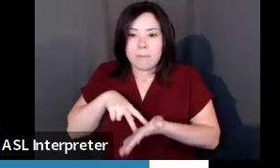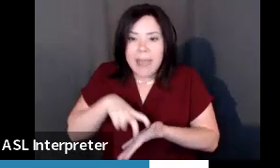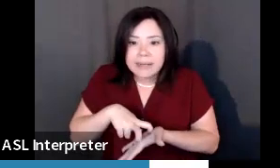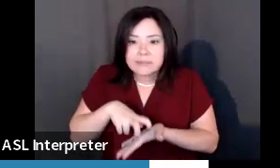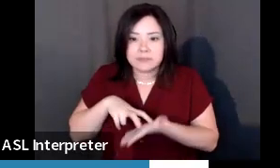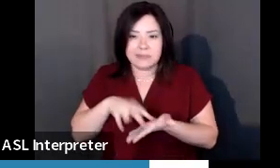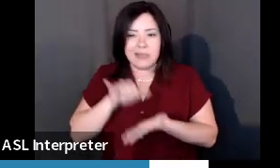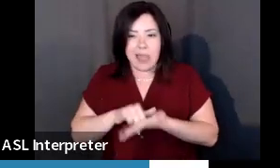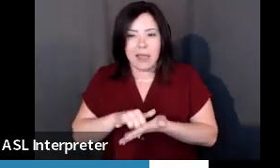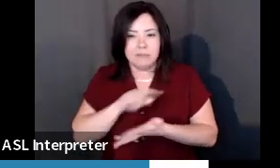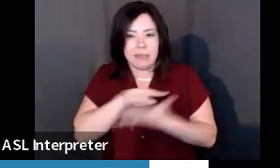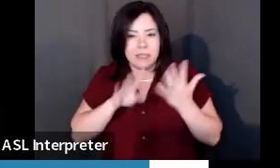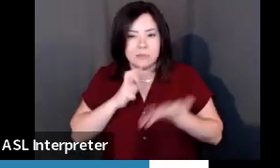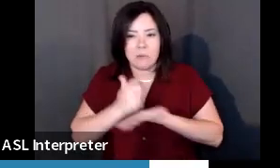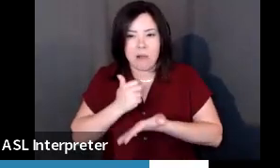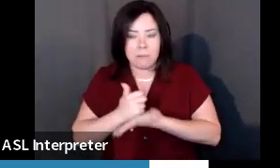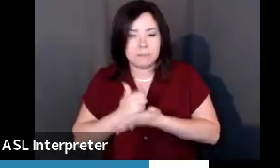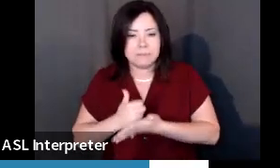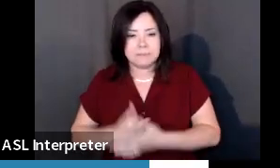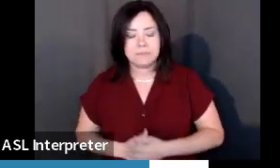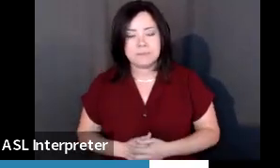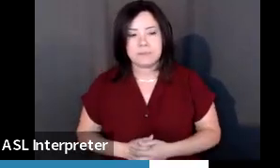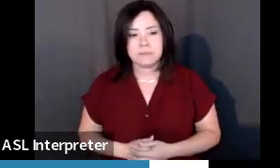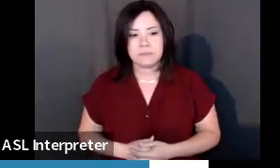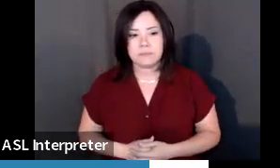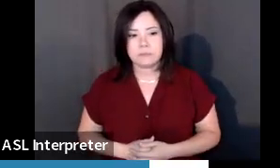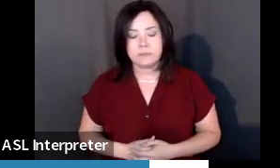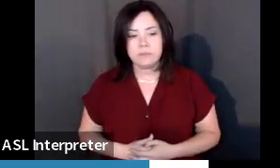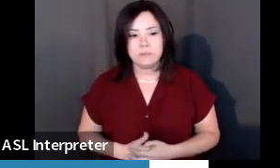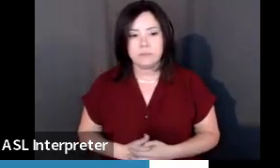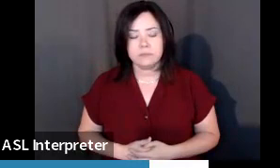those different things. So all the different ways that assistive technology can be helpful.